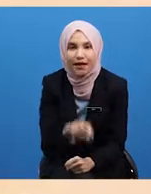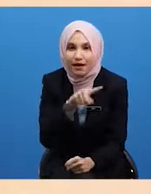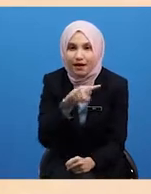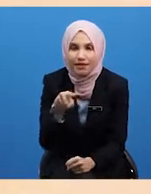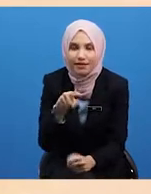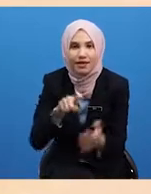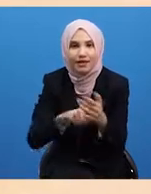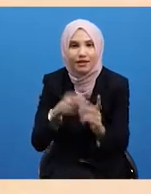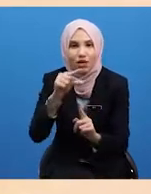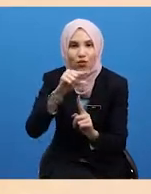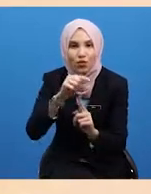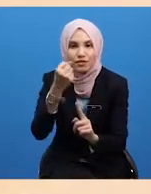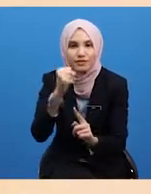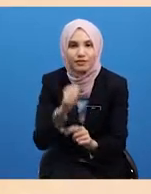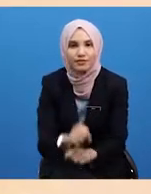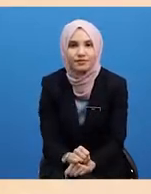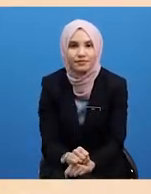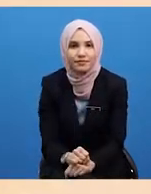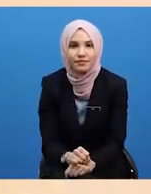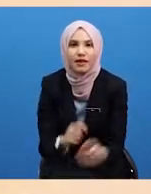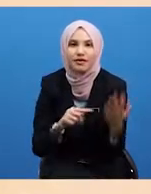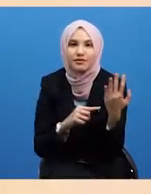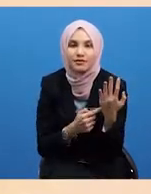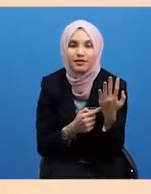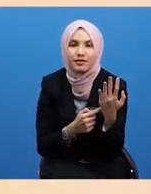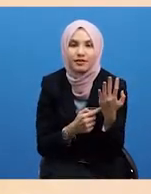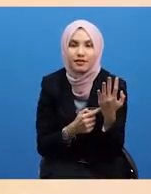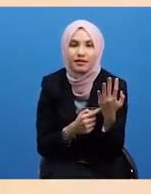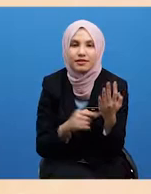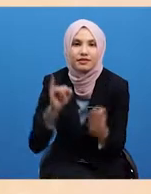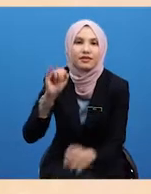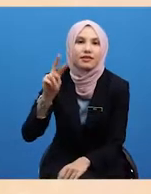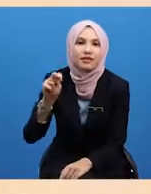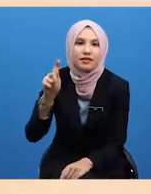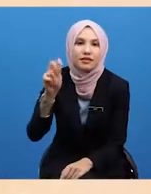Underline key words. Start an introduction.